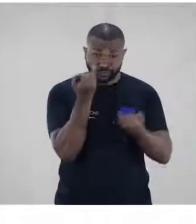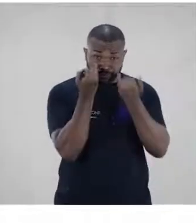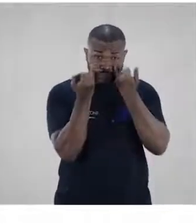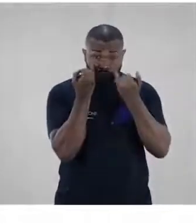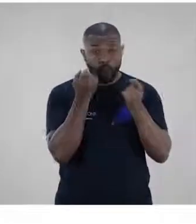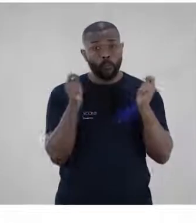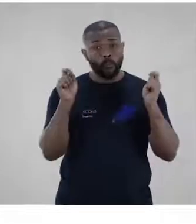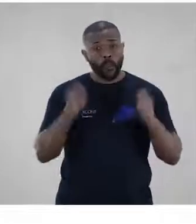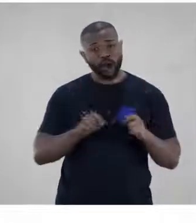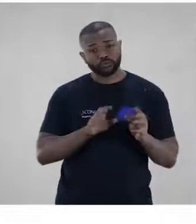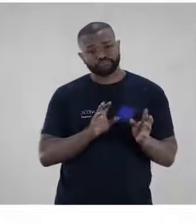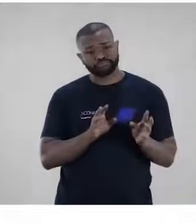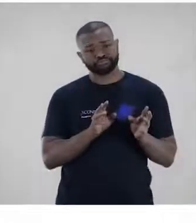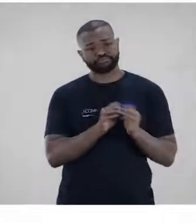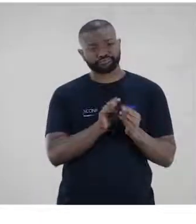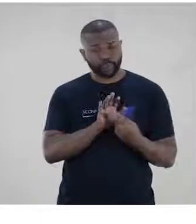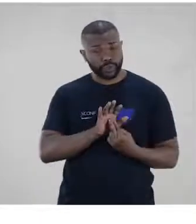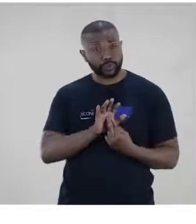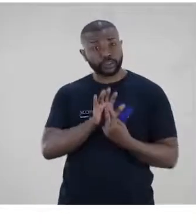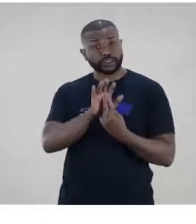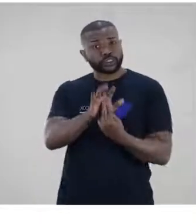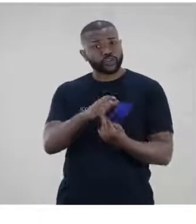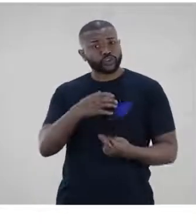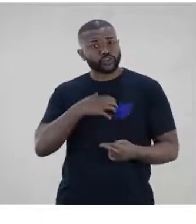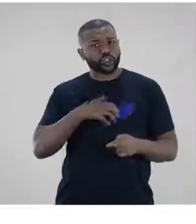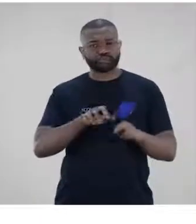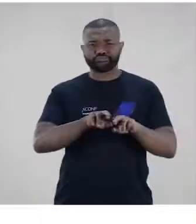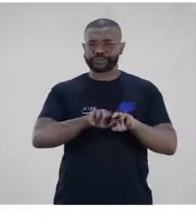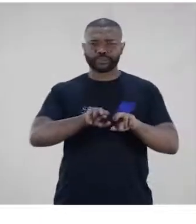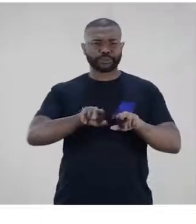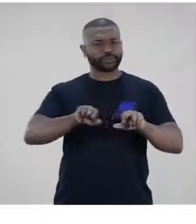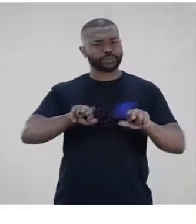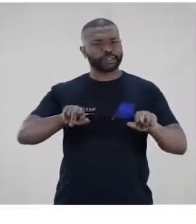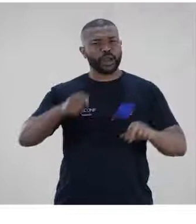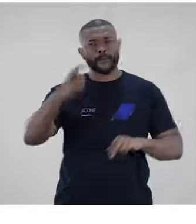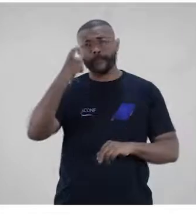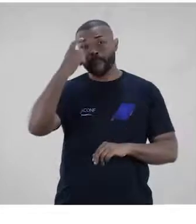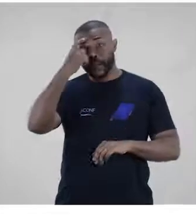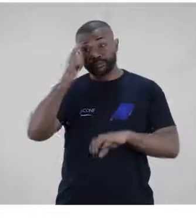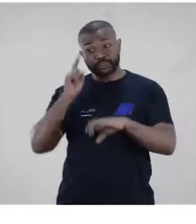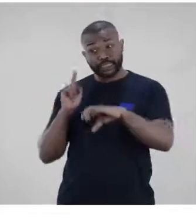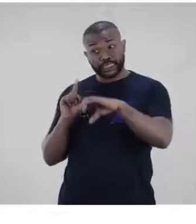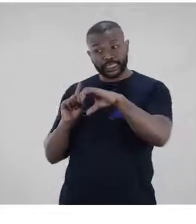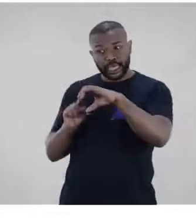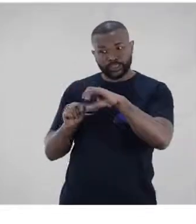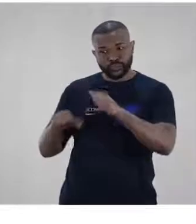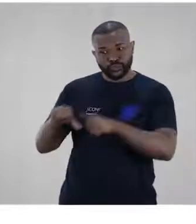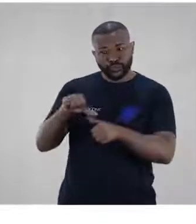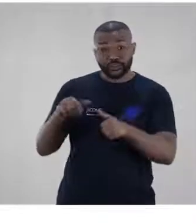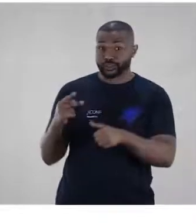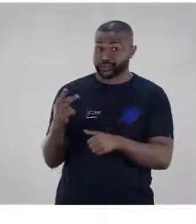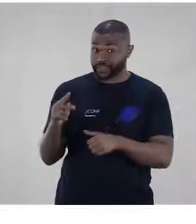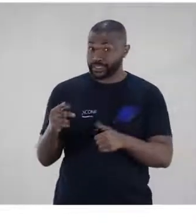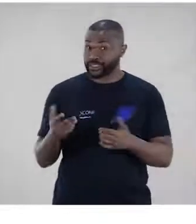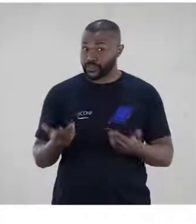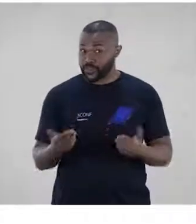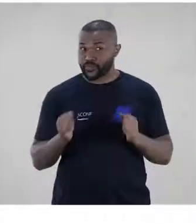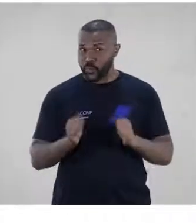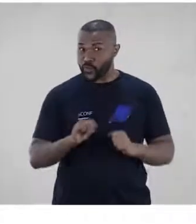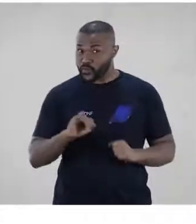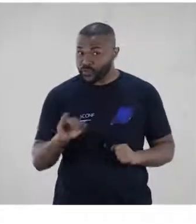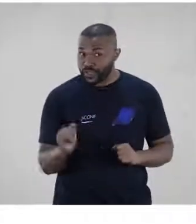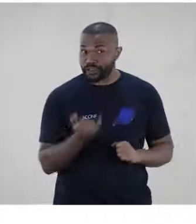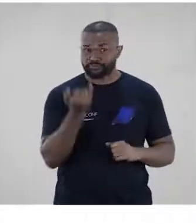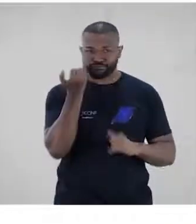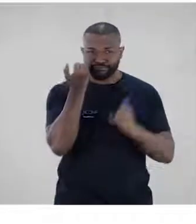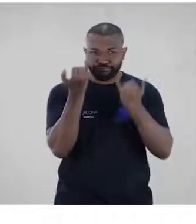ways, right? If you think about the customer and customer changes, you can think about it, okay, I'm just going to show this as flat events, right? That shows the